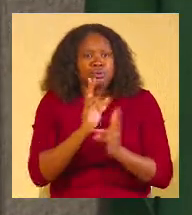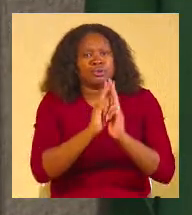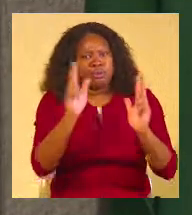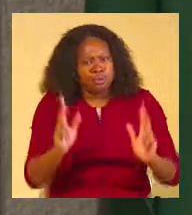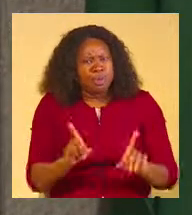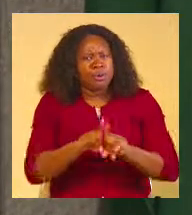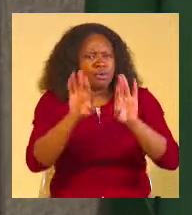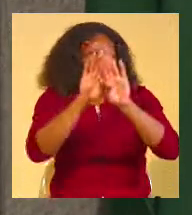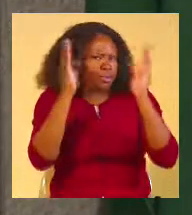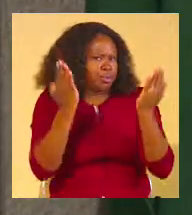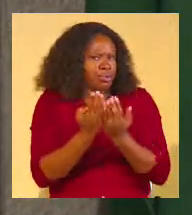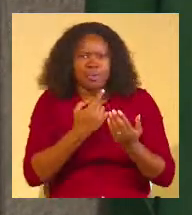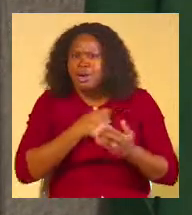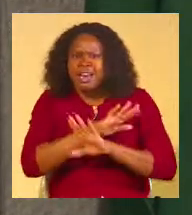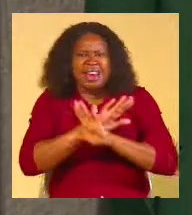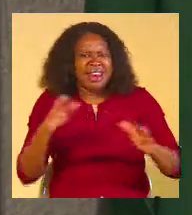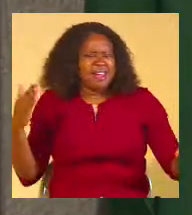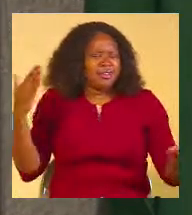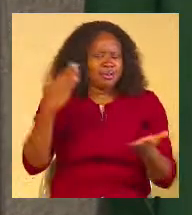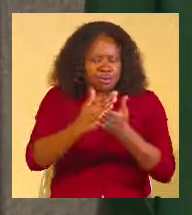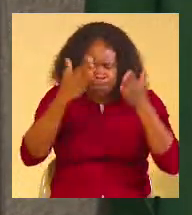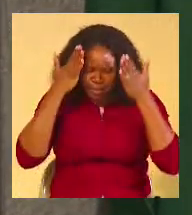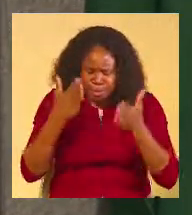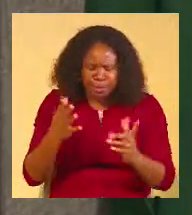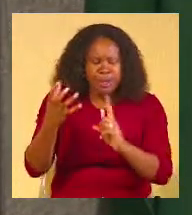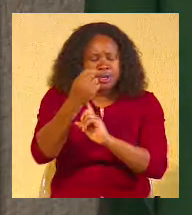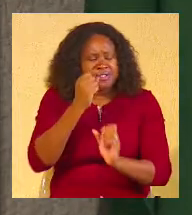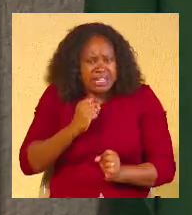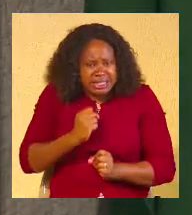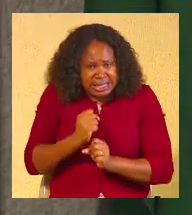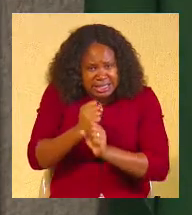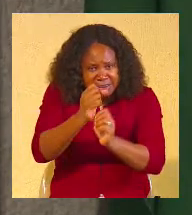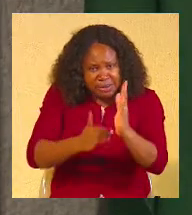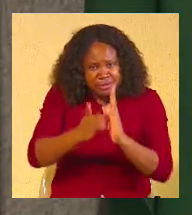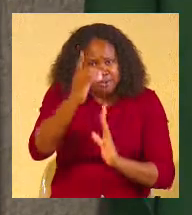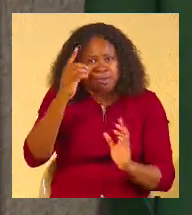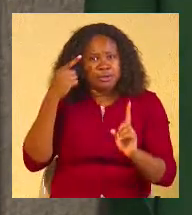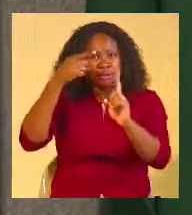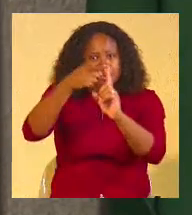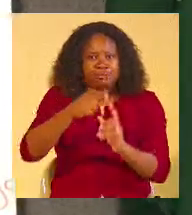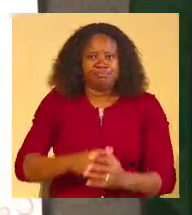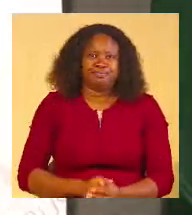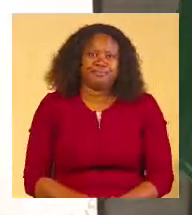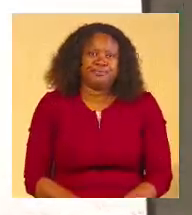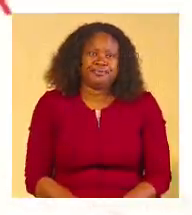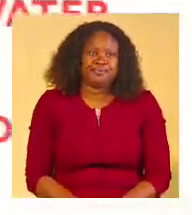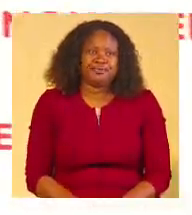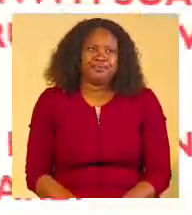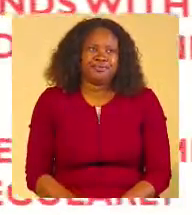the world that we never gave up on our commitment to achieving the sustainable development goals.